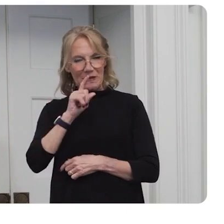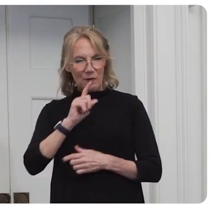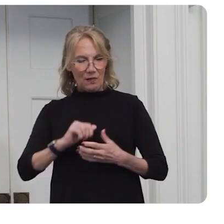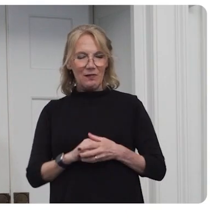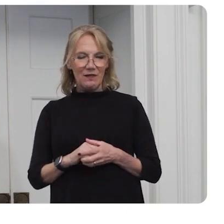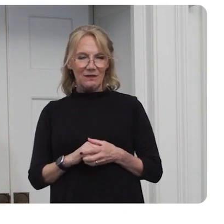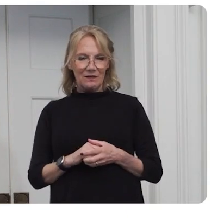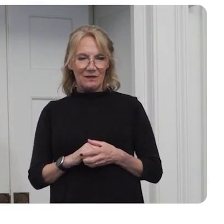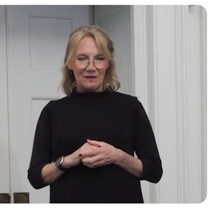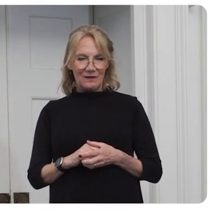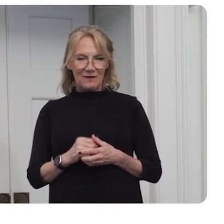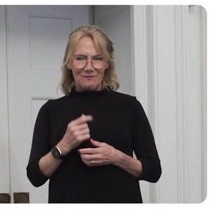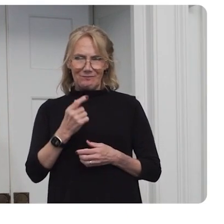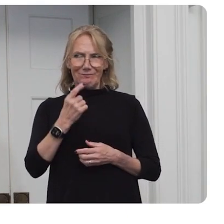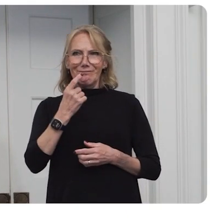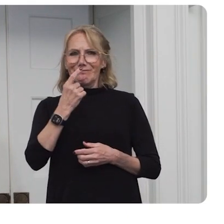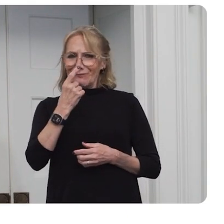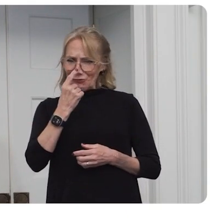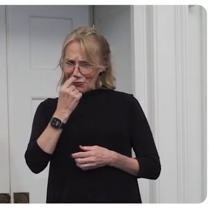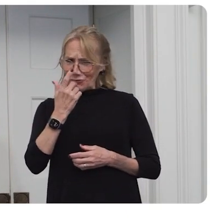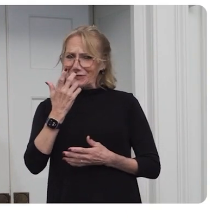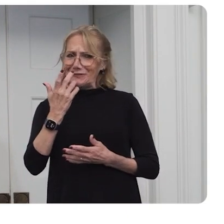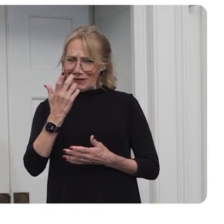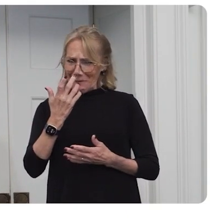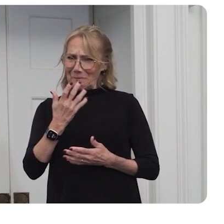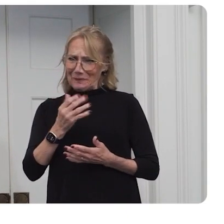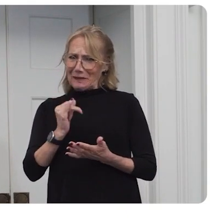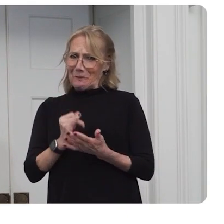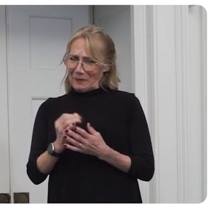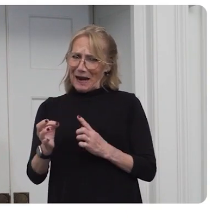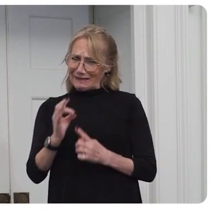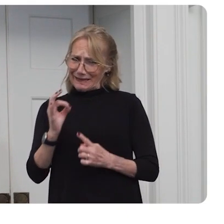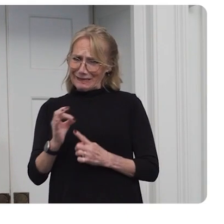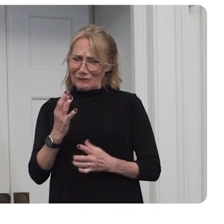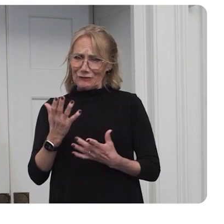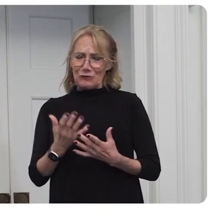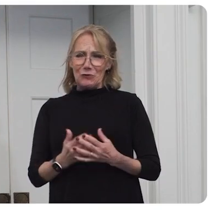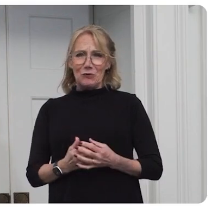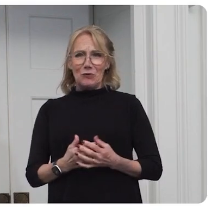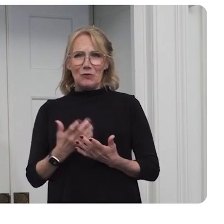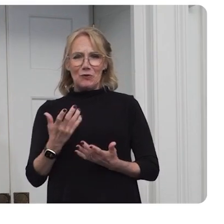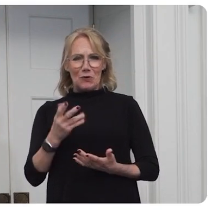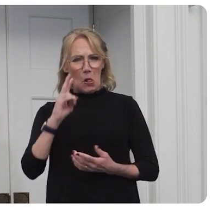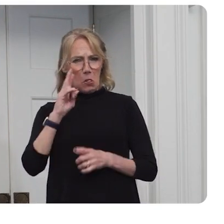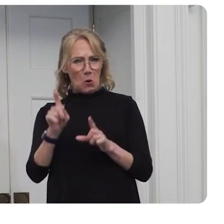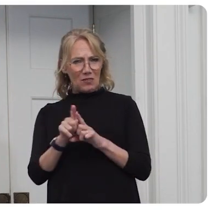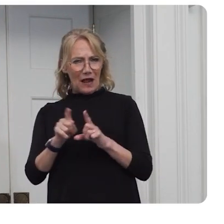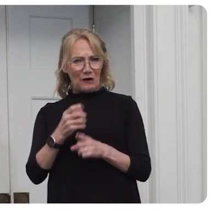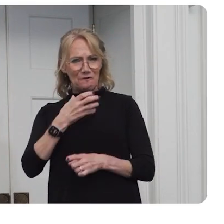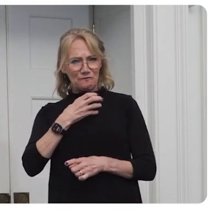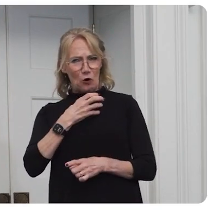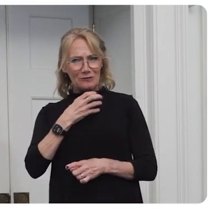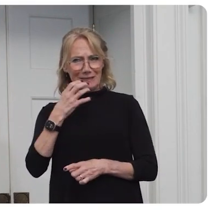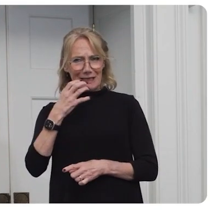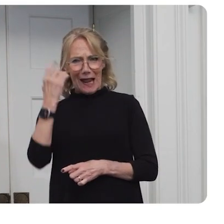So yeah, yeah, that could have gone really badly, because it could have looked like I'd just, chopped a frog's